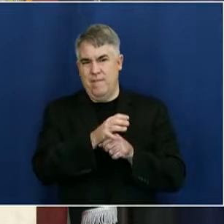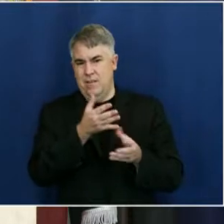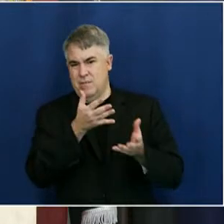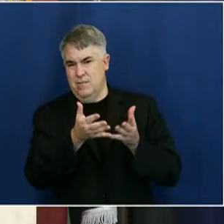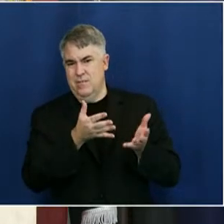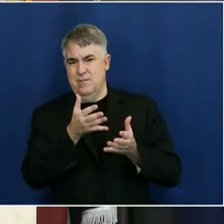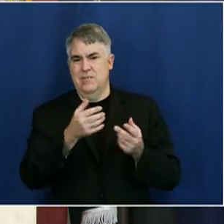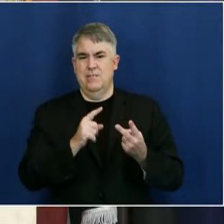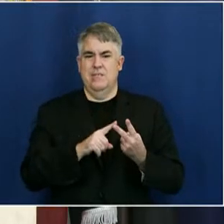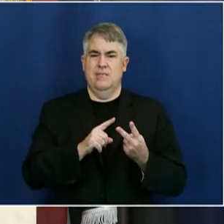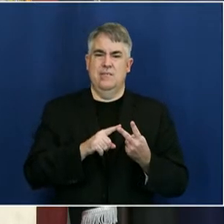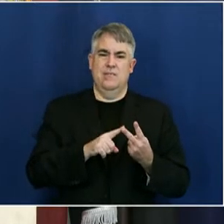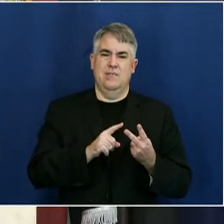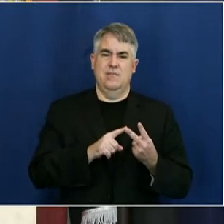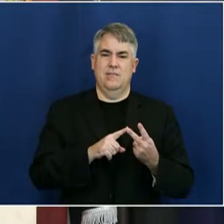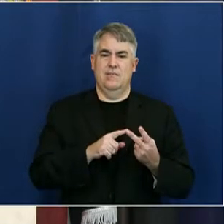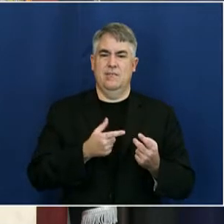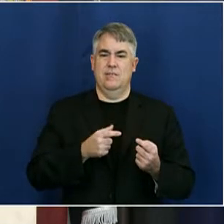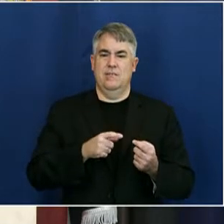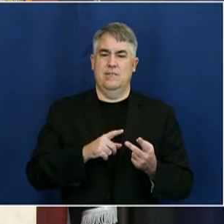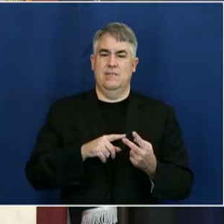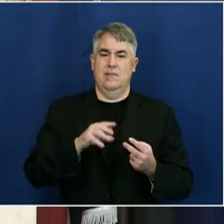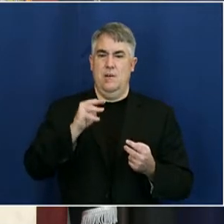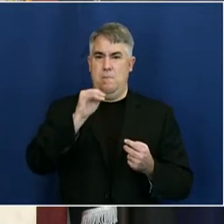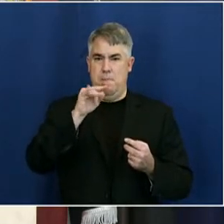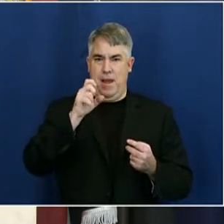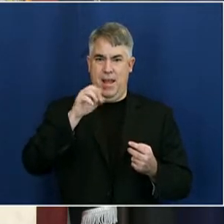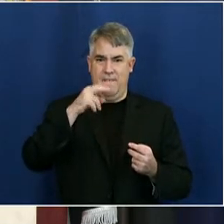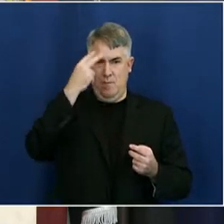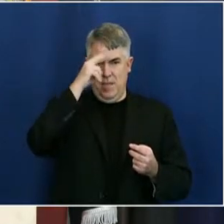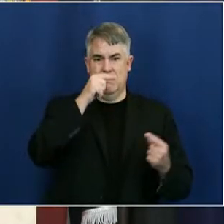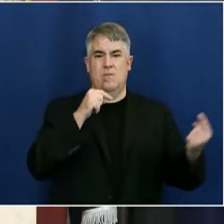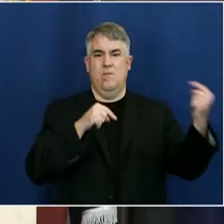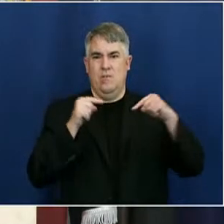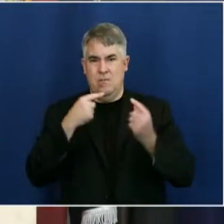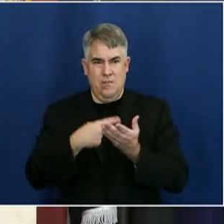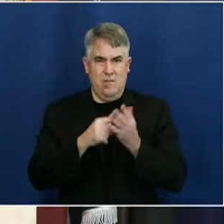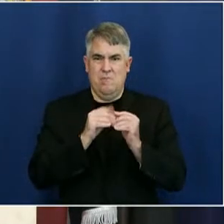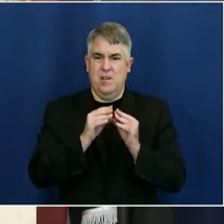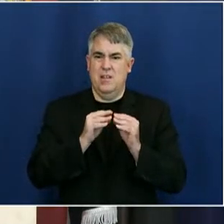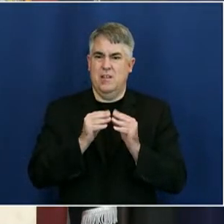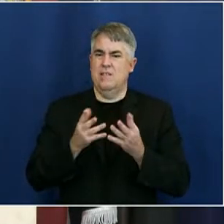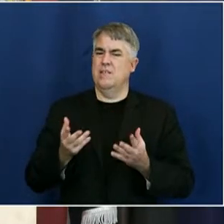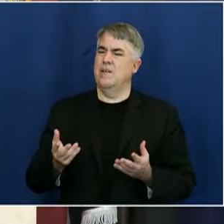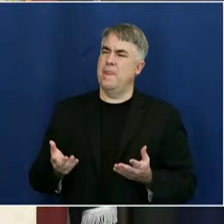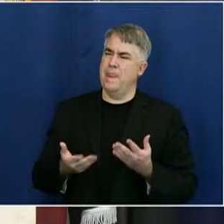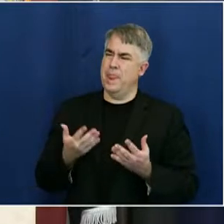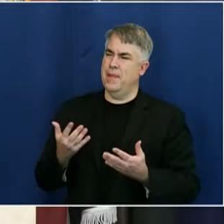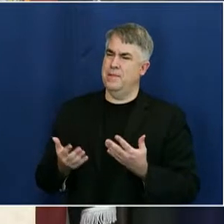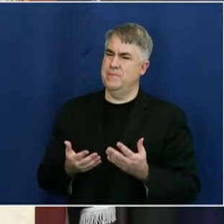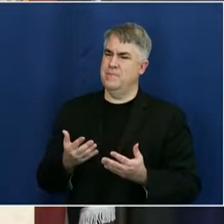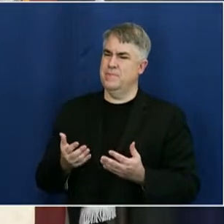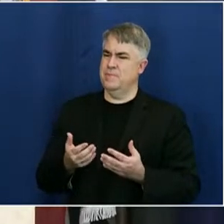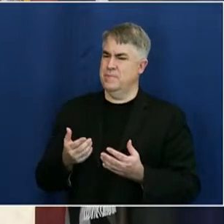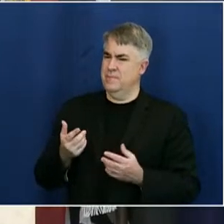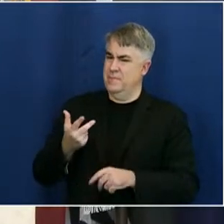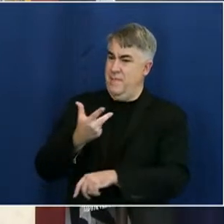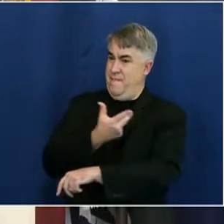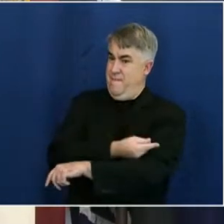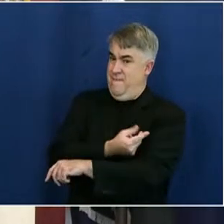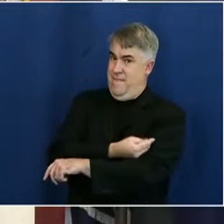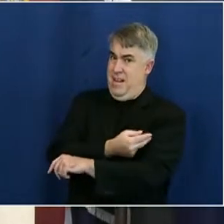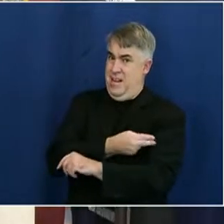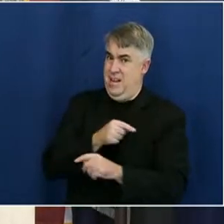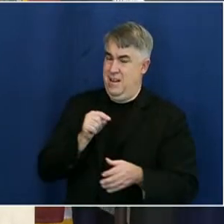with the Tijuana Mayor to discuss the same thing. The vaccine doesn't stop at the